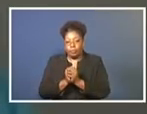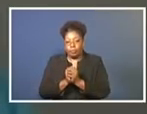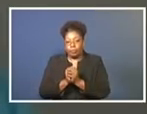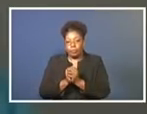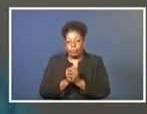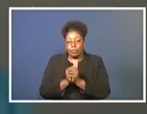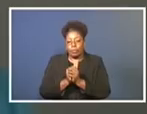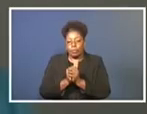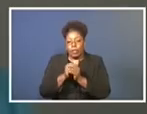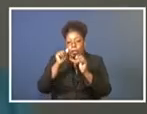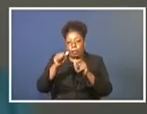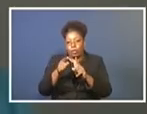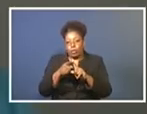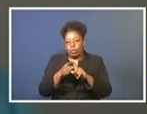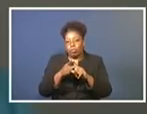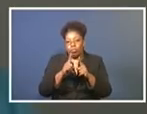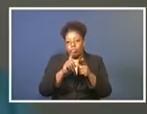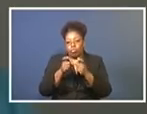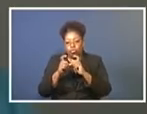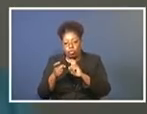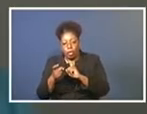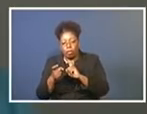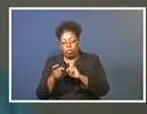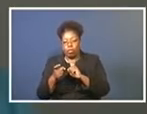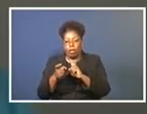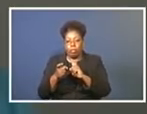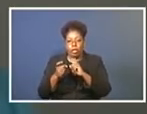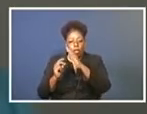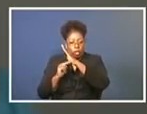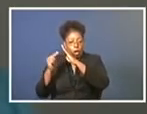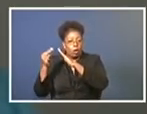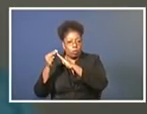be flexible with your hotel cancellation policy.